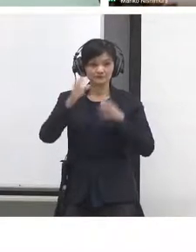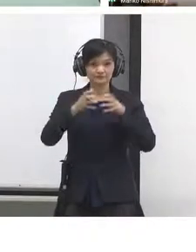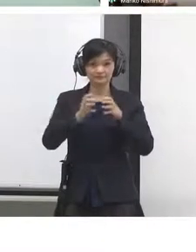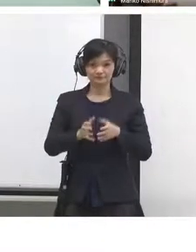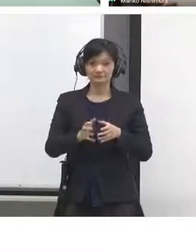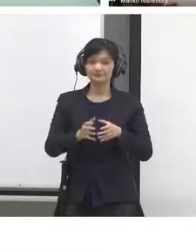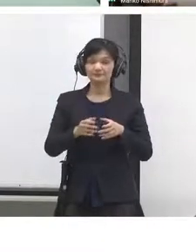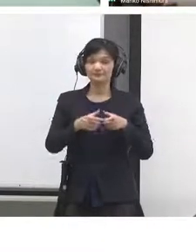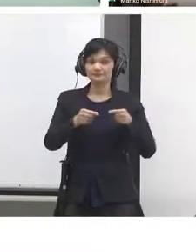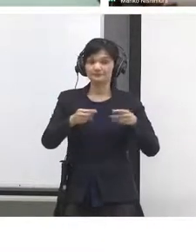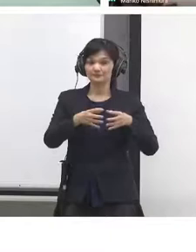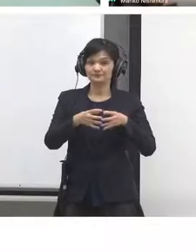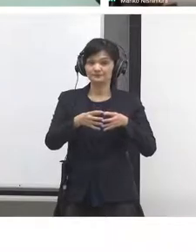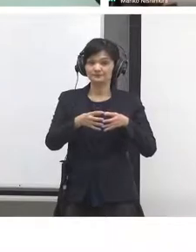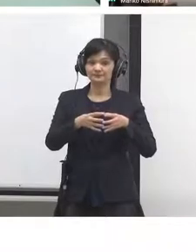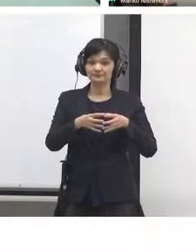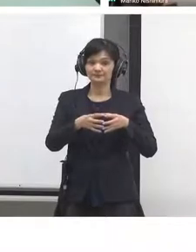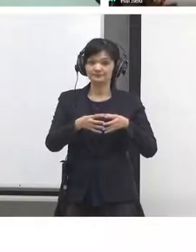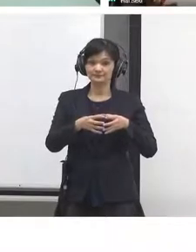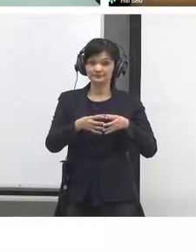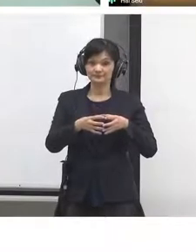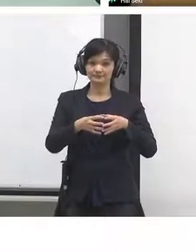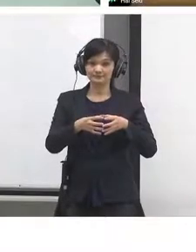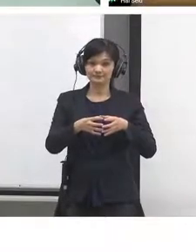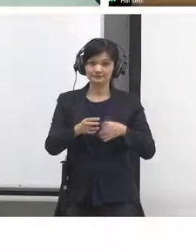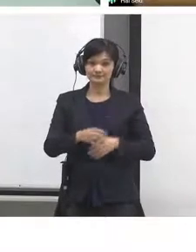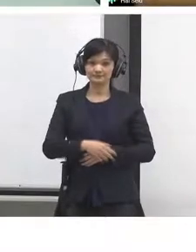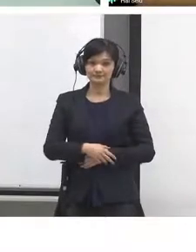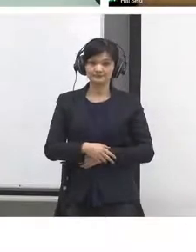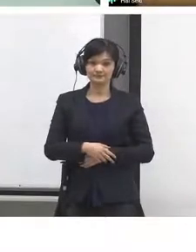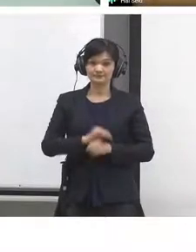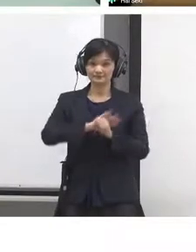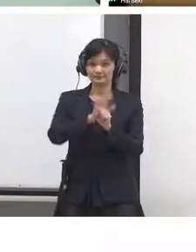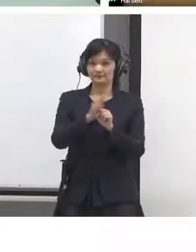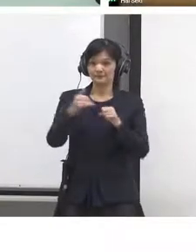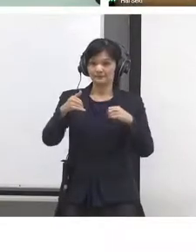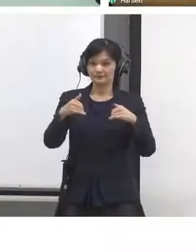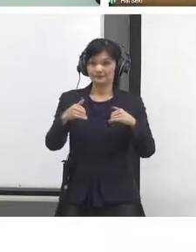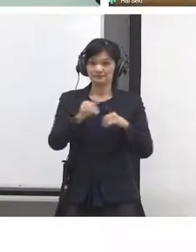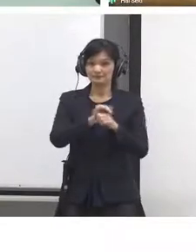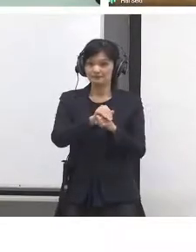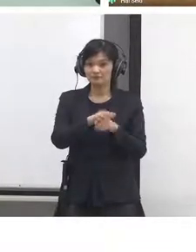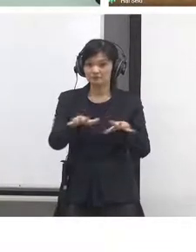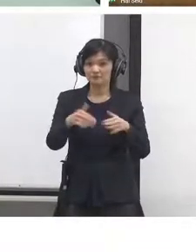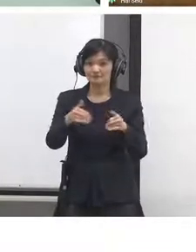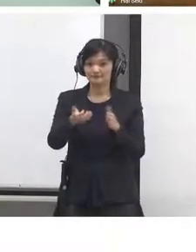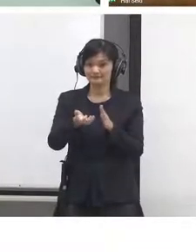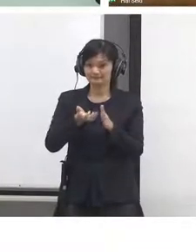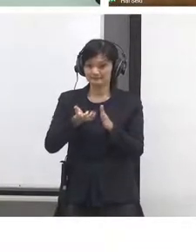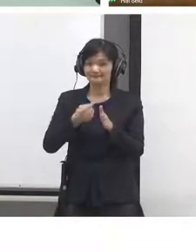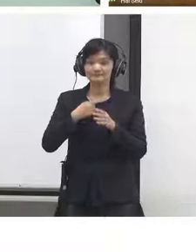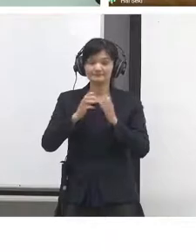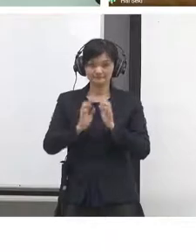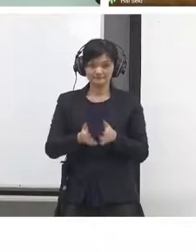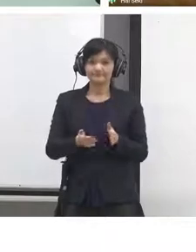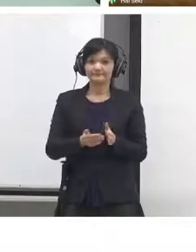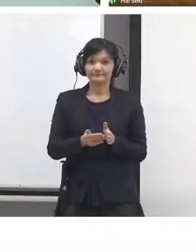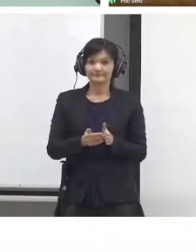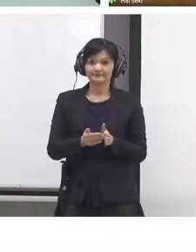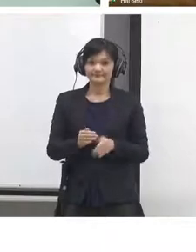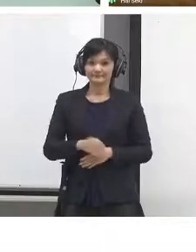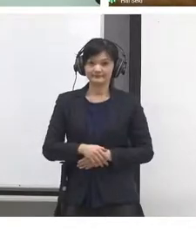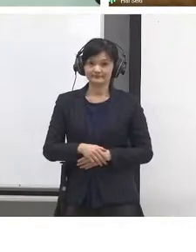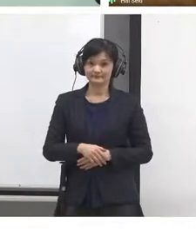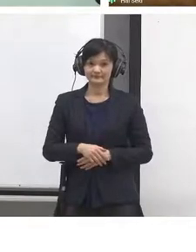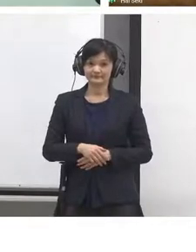Mm. Yeah, and first we, our group is